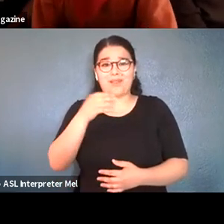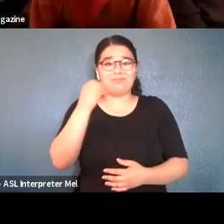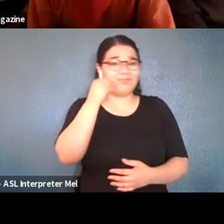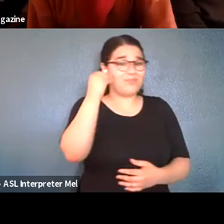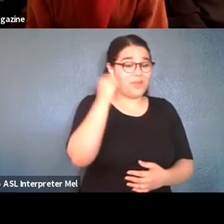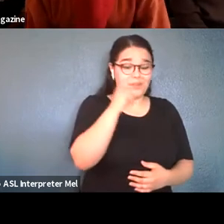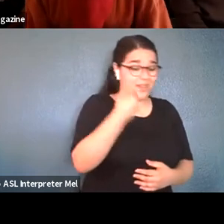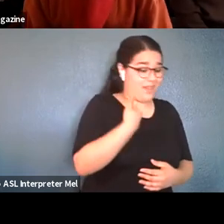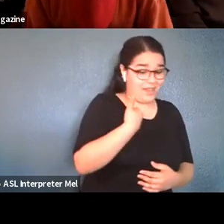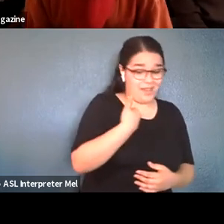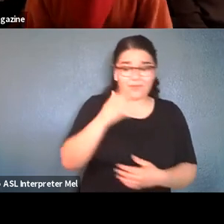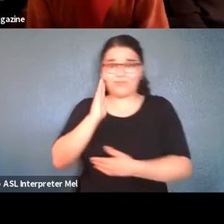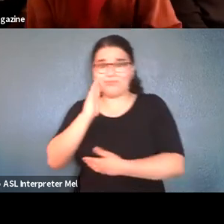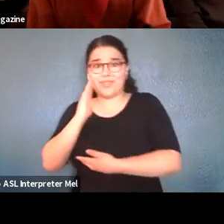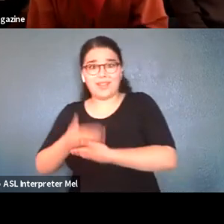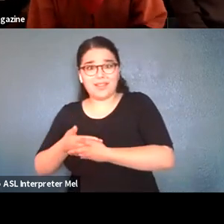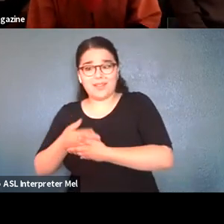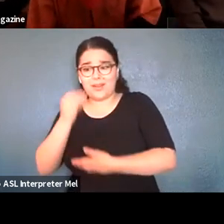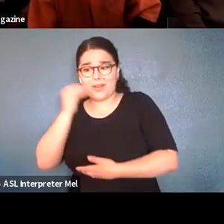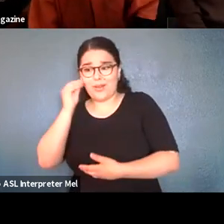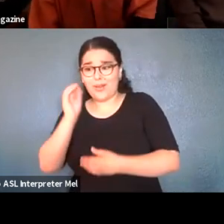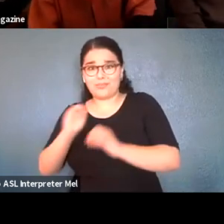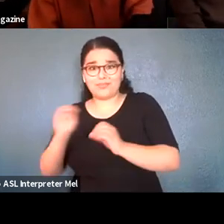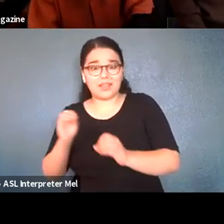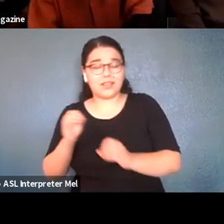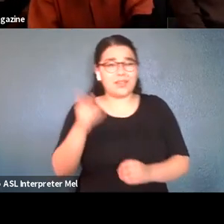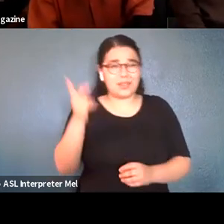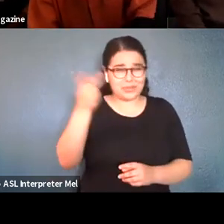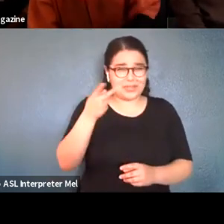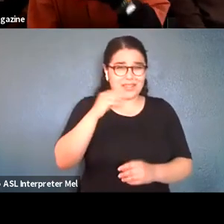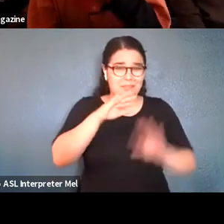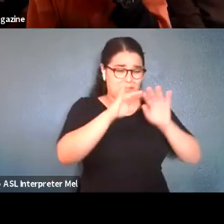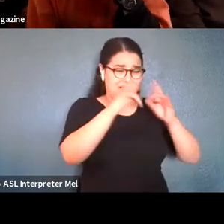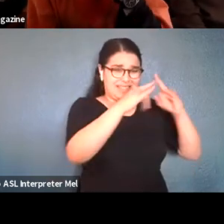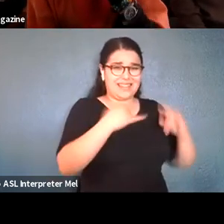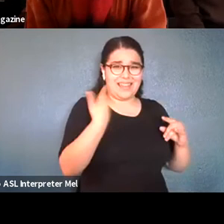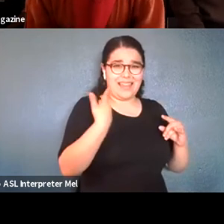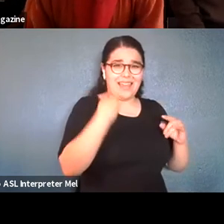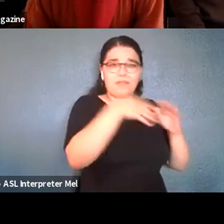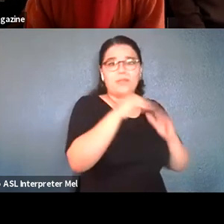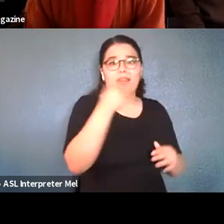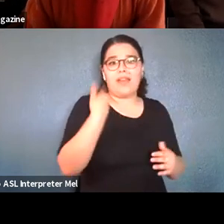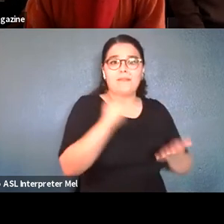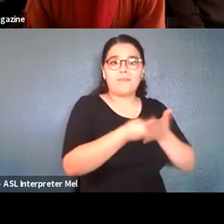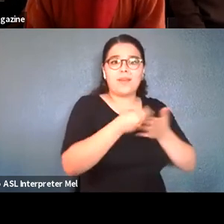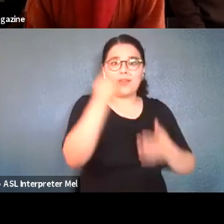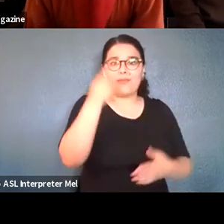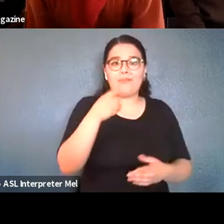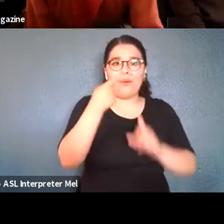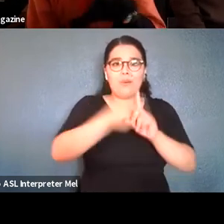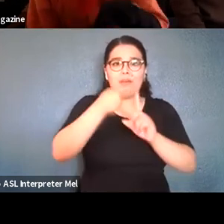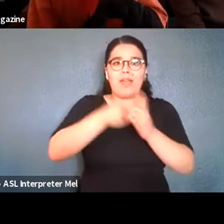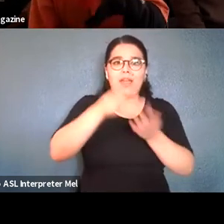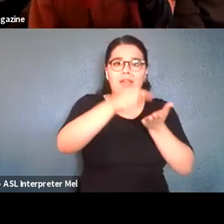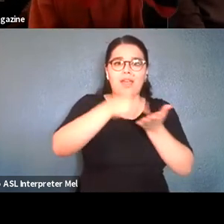mama daughter sleeping in a tent? That's because we don't got money for the rent. All those people you don't want to